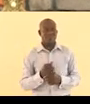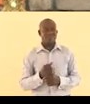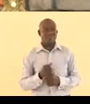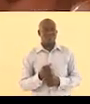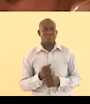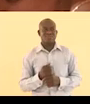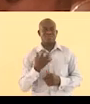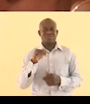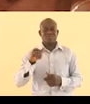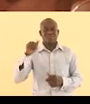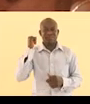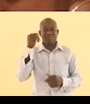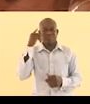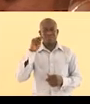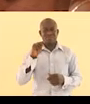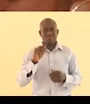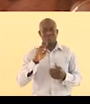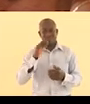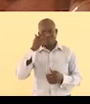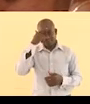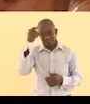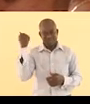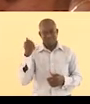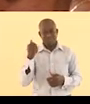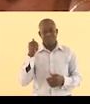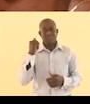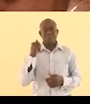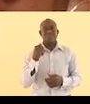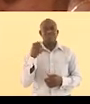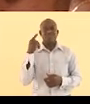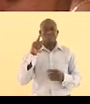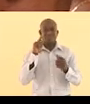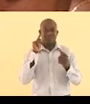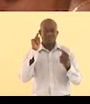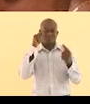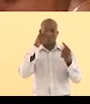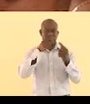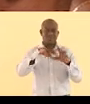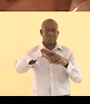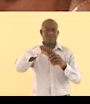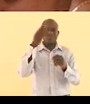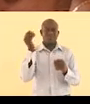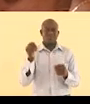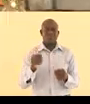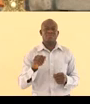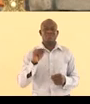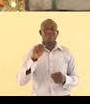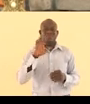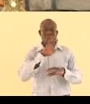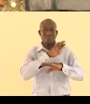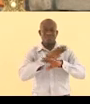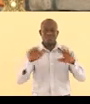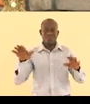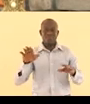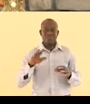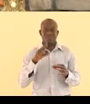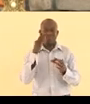One, they rejected him because he pointed out their lack of faith and they were not prepared to listen.